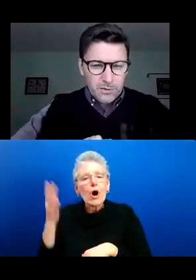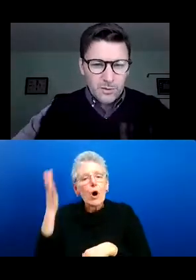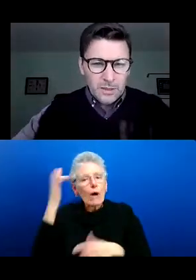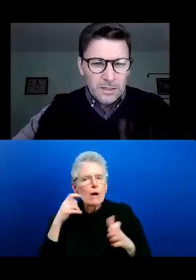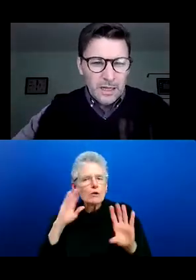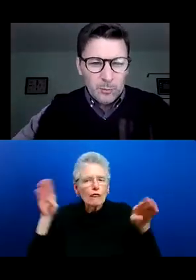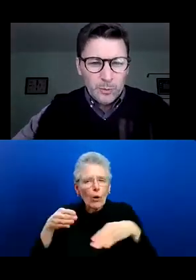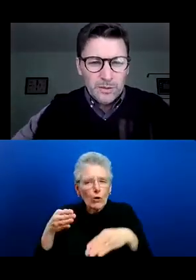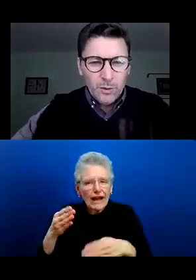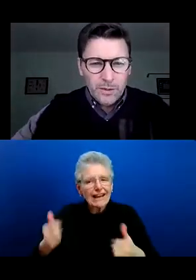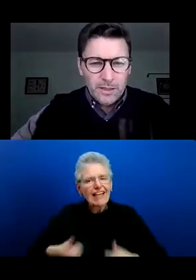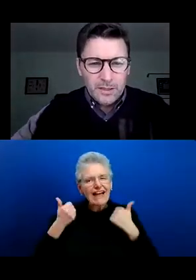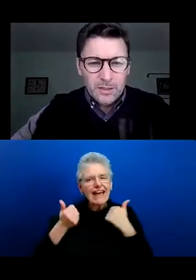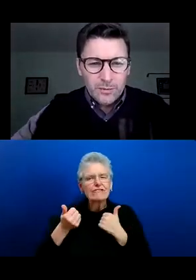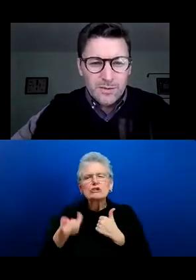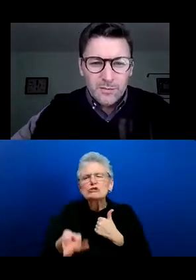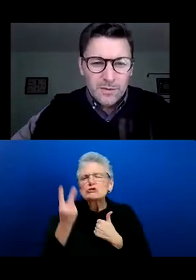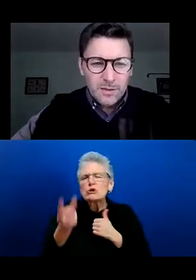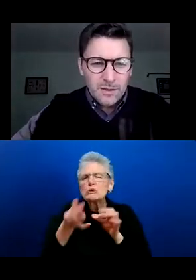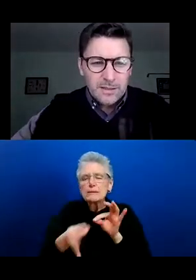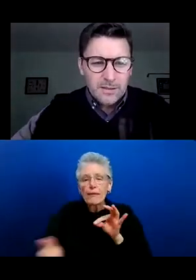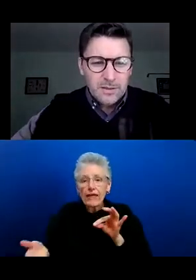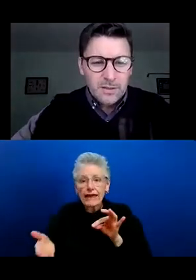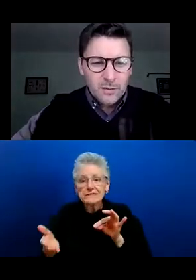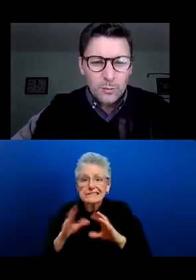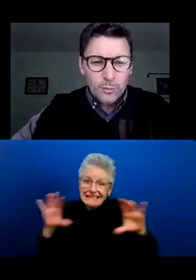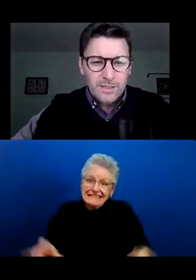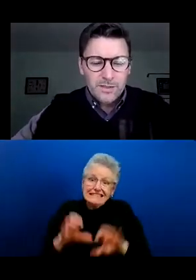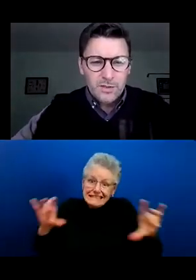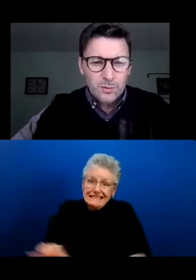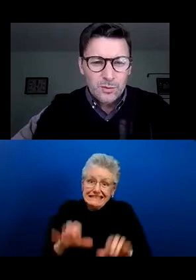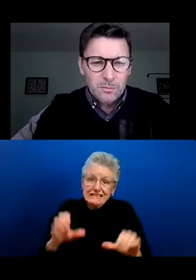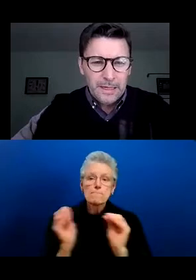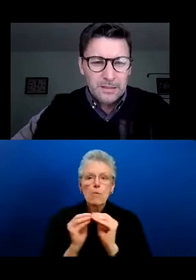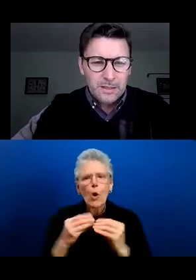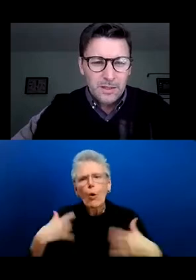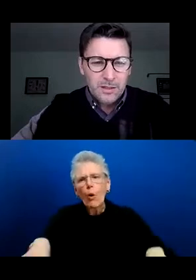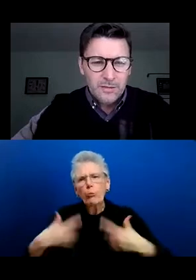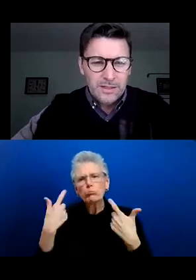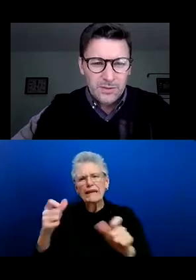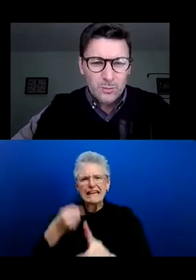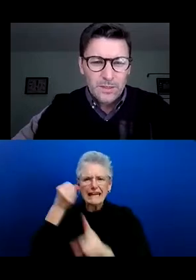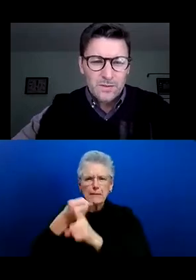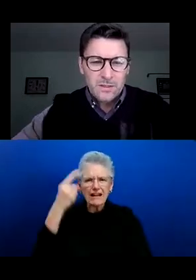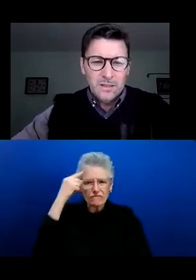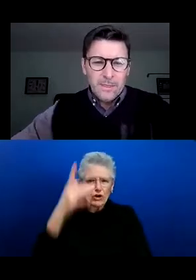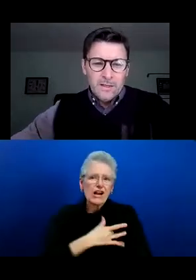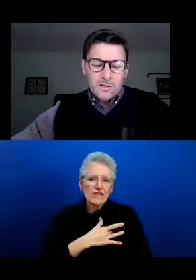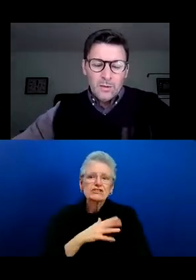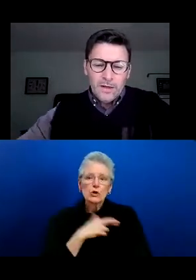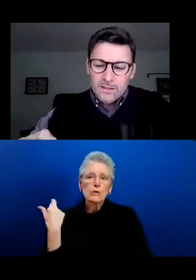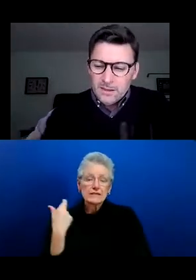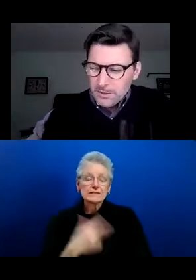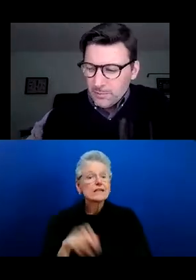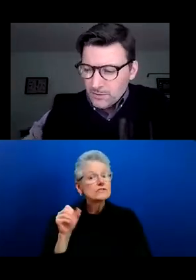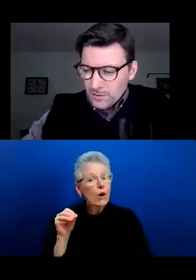Simple 2. We know that increase in physical activity really has a huge impact on cardiovascular risk.